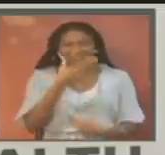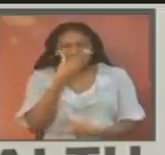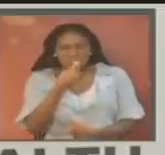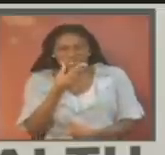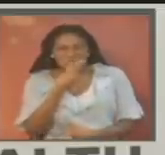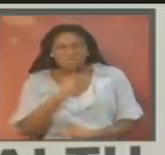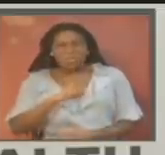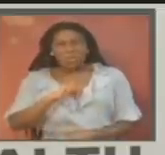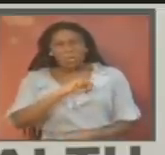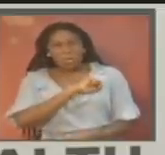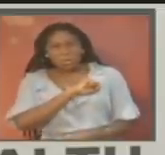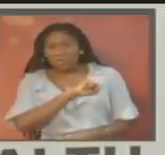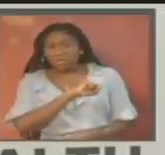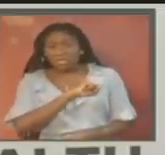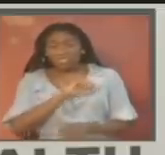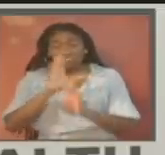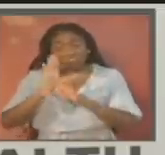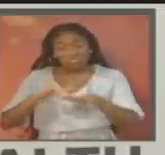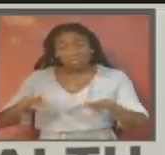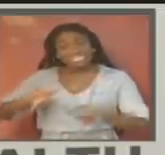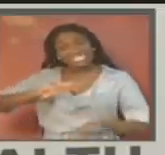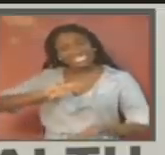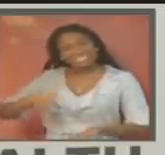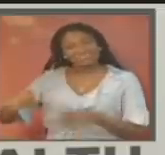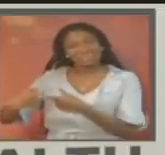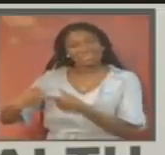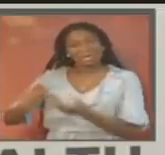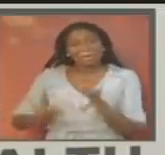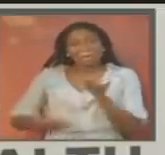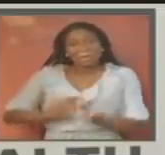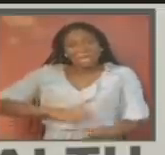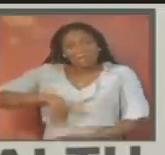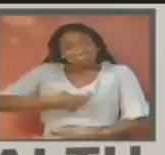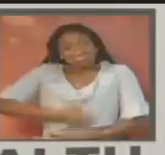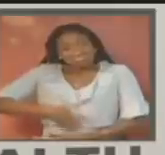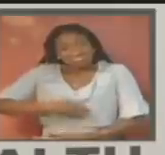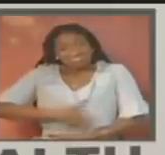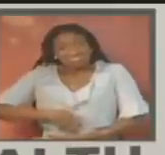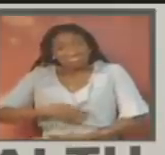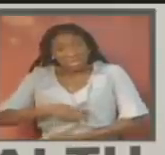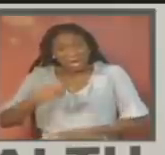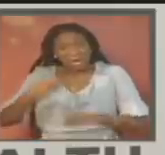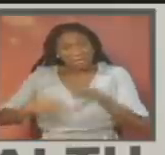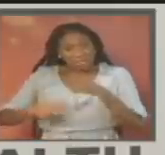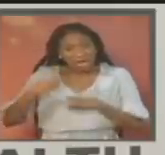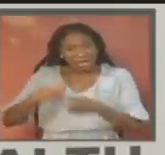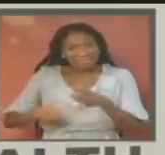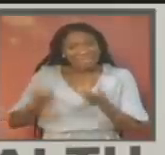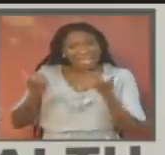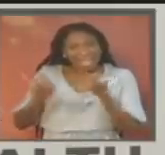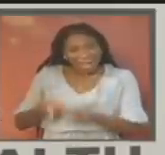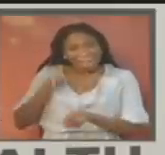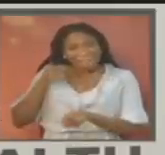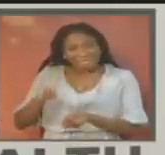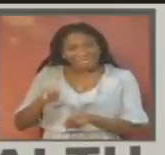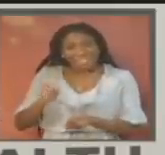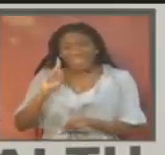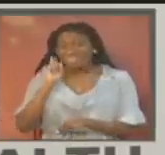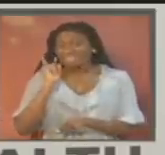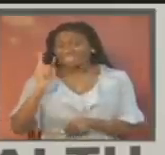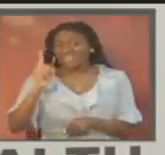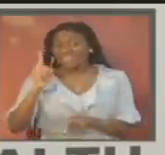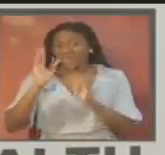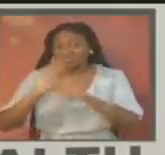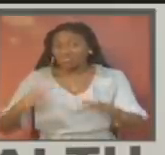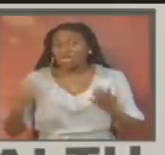other systems, for instance, GI or gastrointestinal or bowel. The first thing is that they'll have is diarrhea. That's very